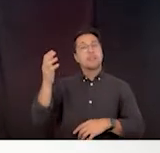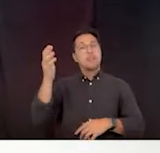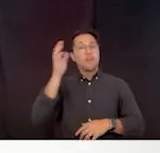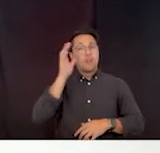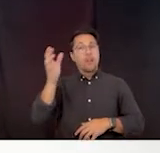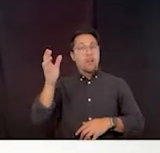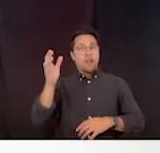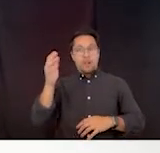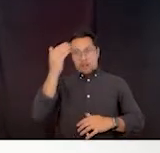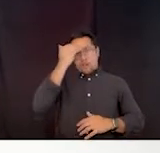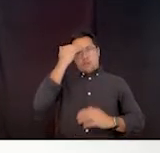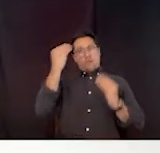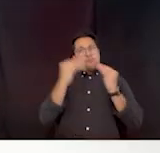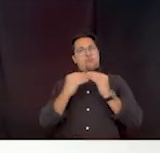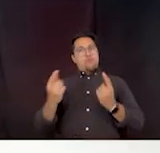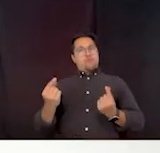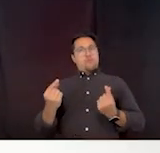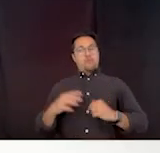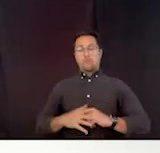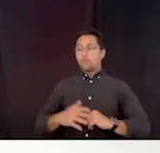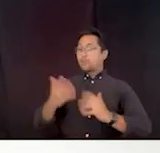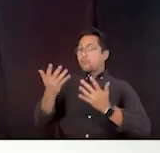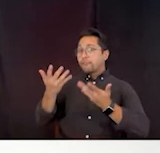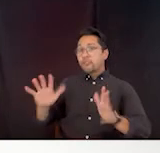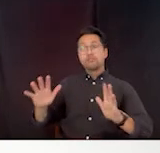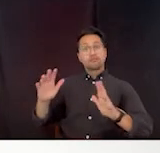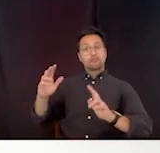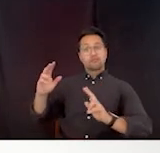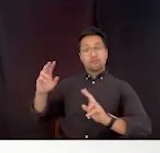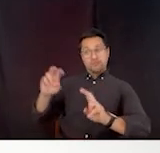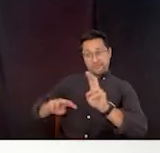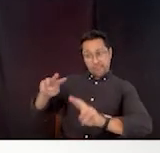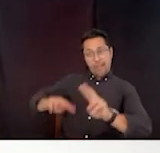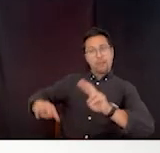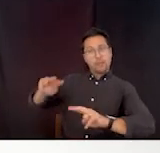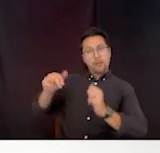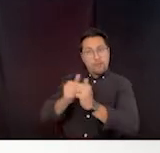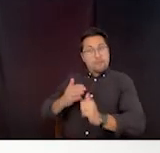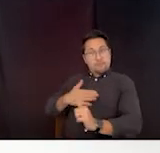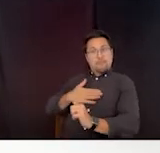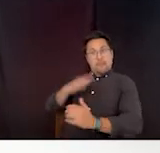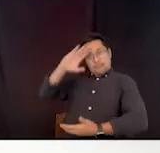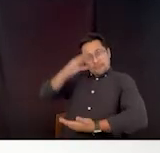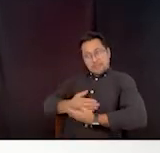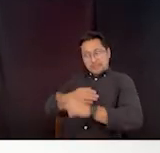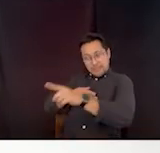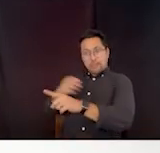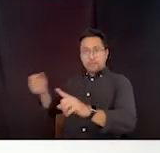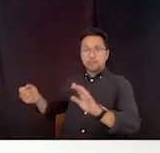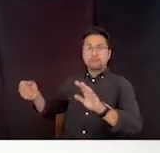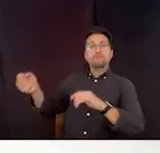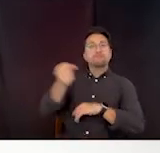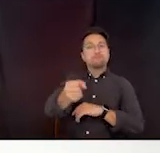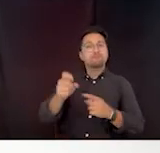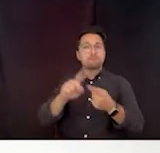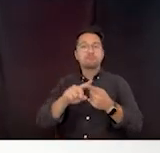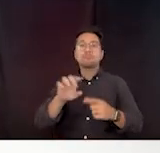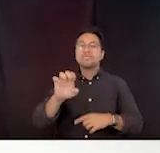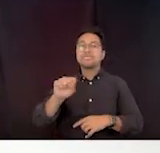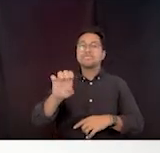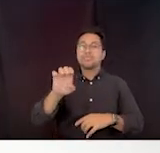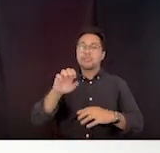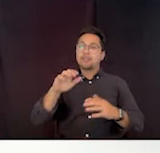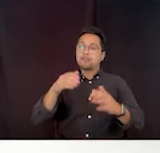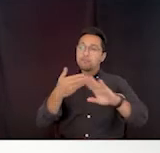And after you go through those evaluations, with my own son, what happened was he was assigned to a preschool, an ESC preschool, a local